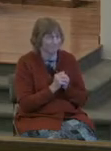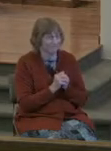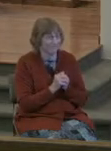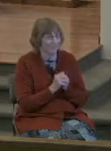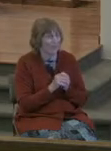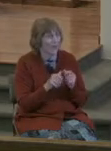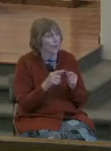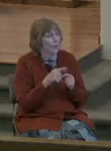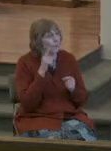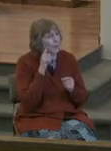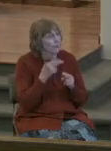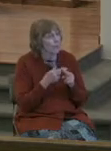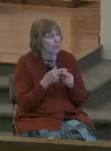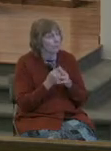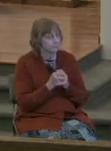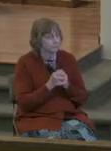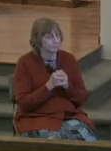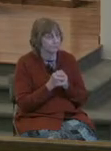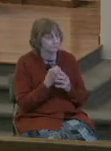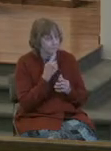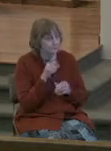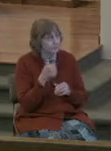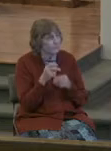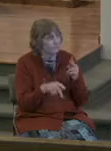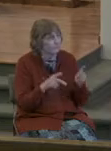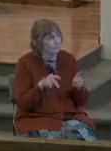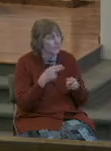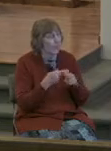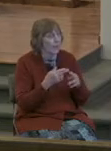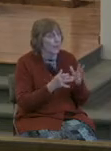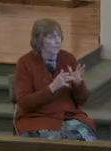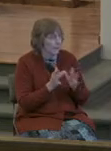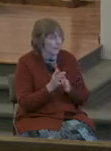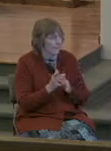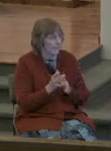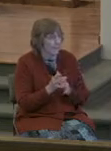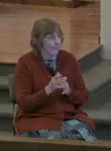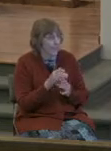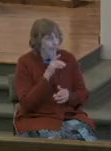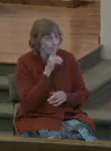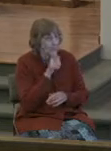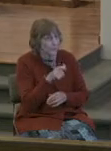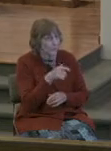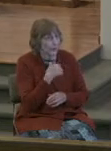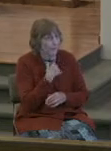When we think about telling others about Jesus,